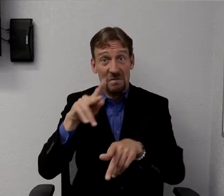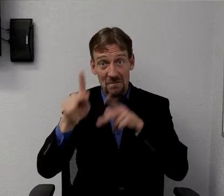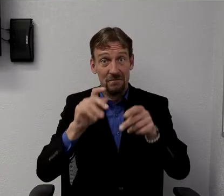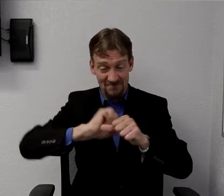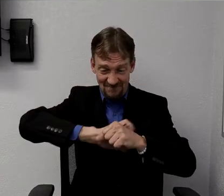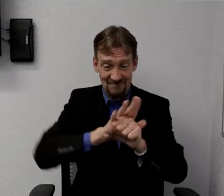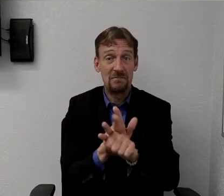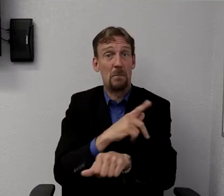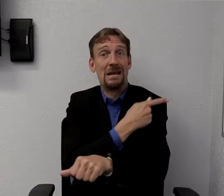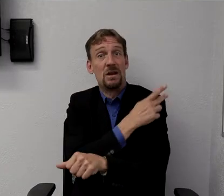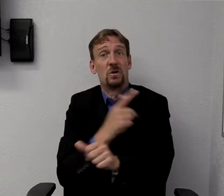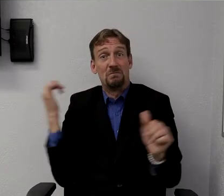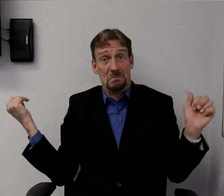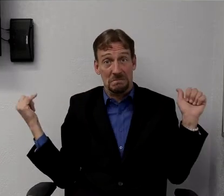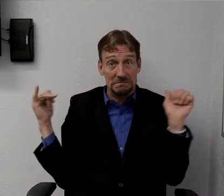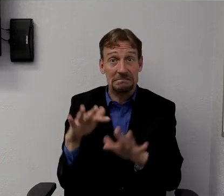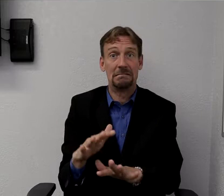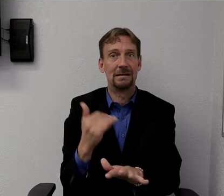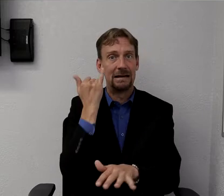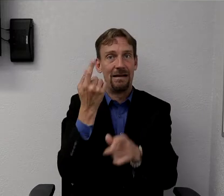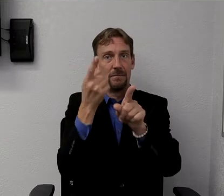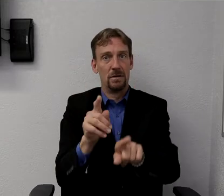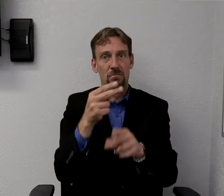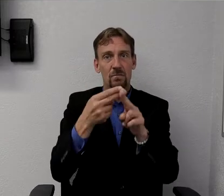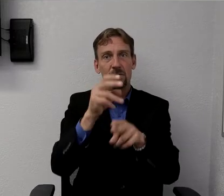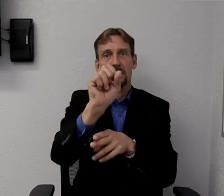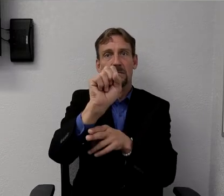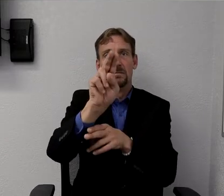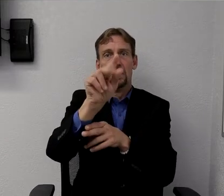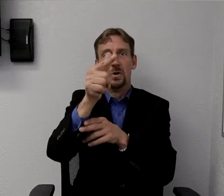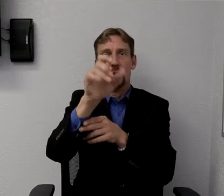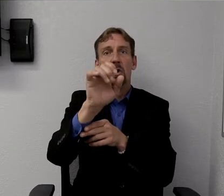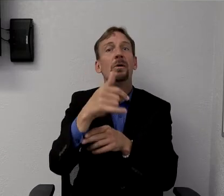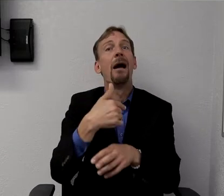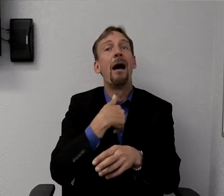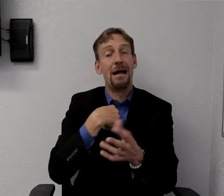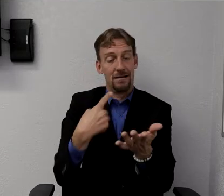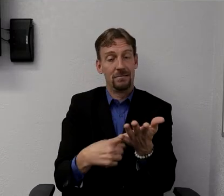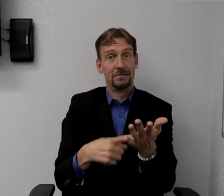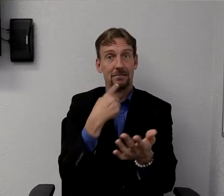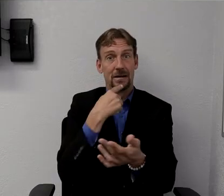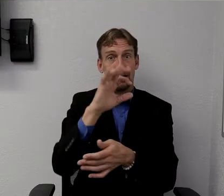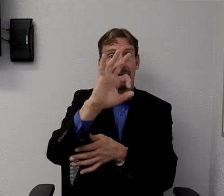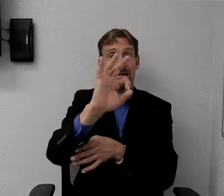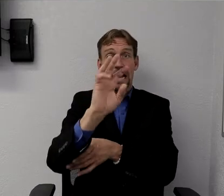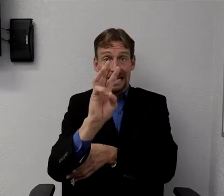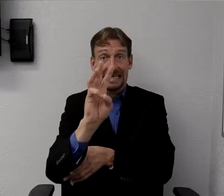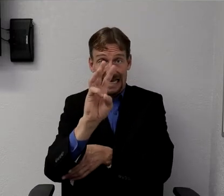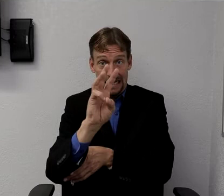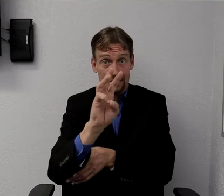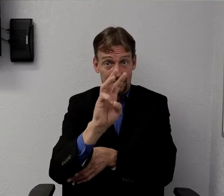So when I talked about us having 96 adult ventilators and about 66 of them